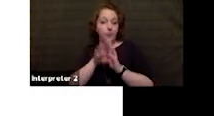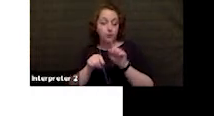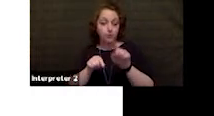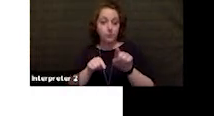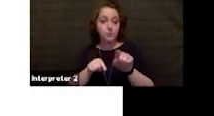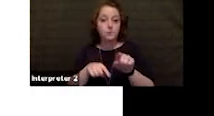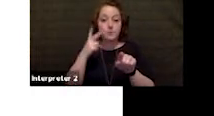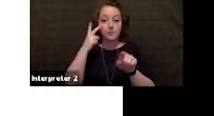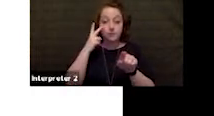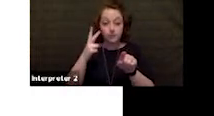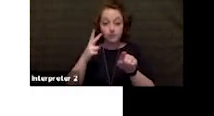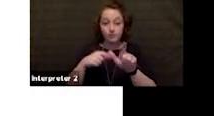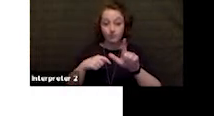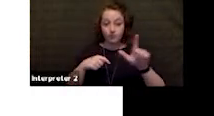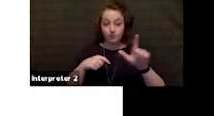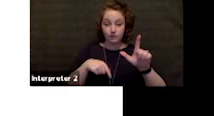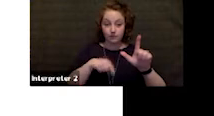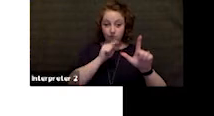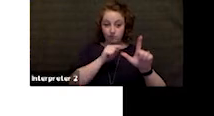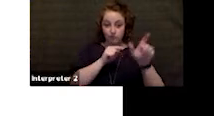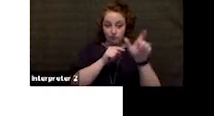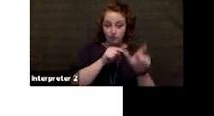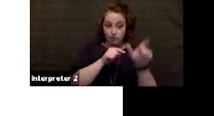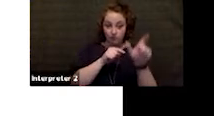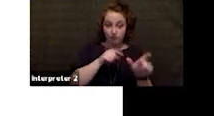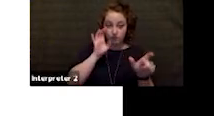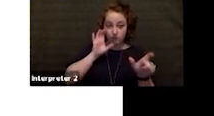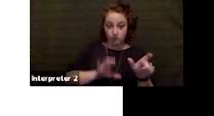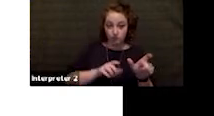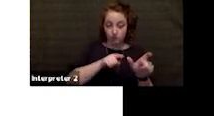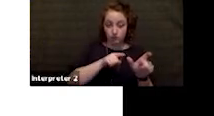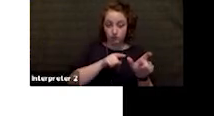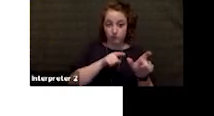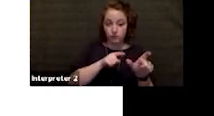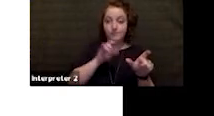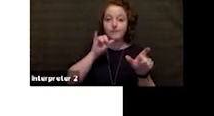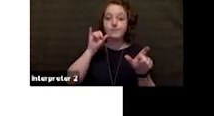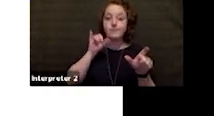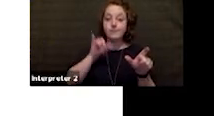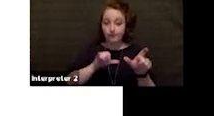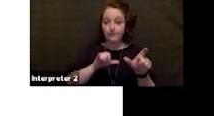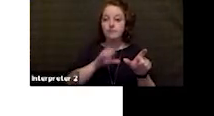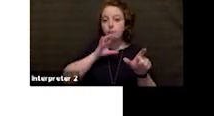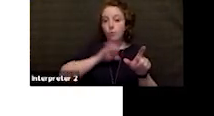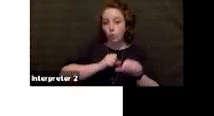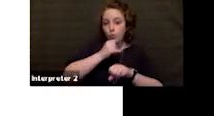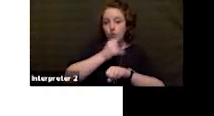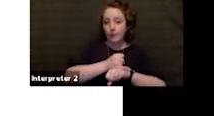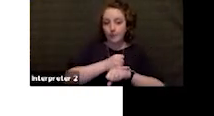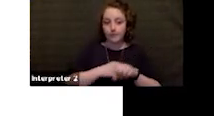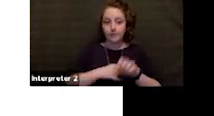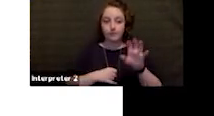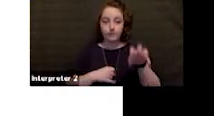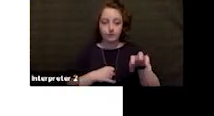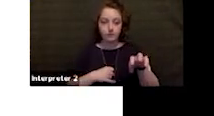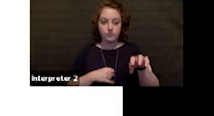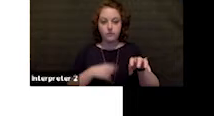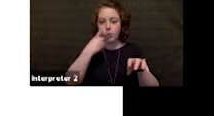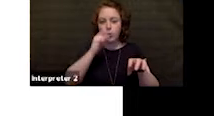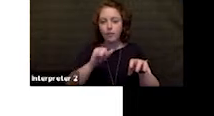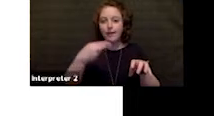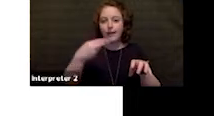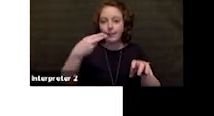the photo on the left, the image on the left of your slide, that was the existing campus, that kind of H-shaped